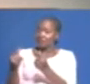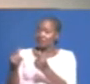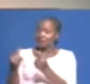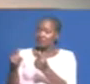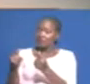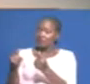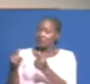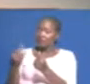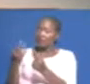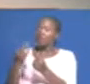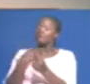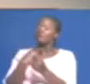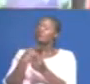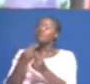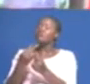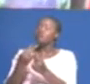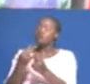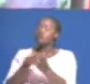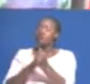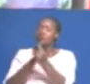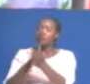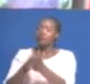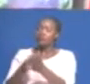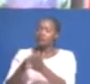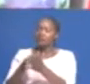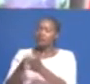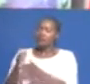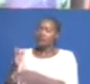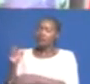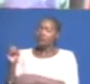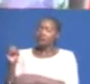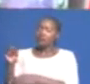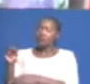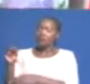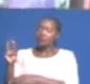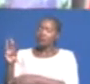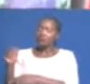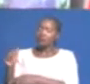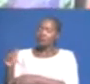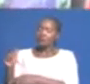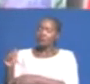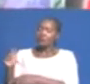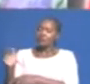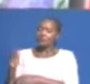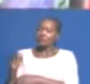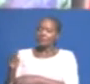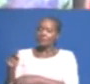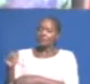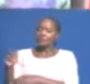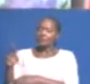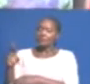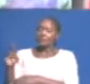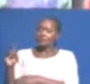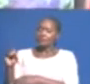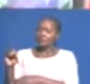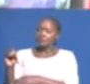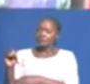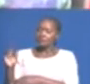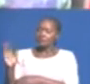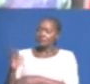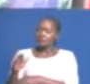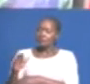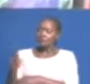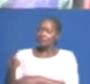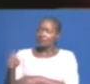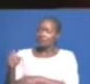vocalists who were leading the group. There was Samba Mapangala, there was Majo Madule, and there was Pele